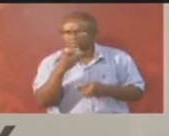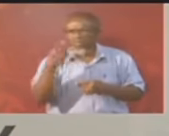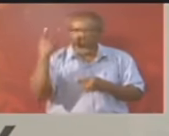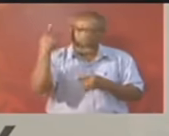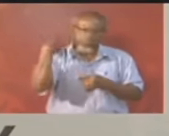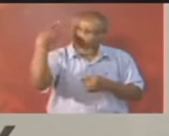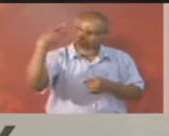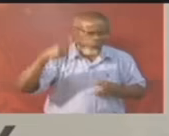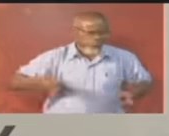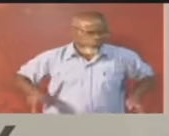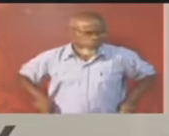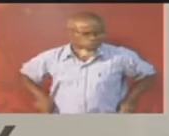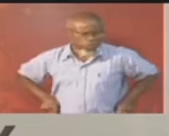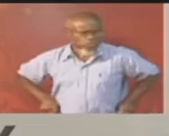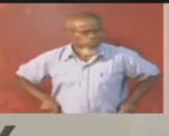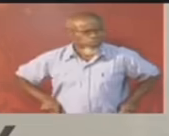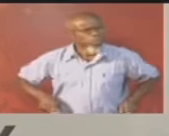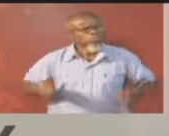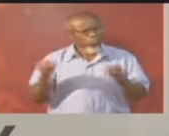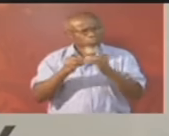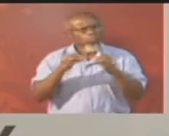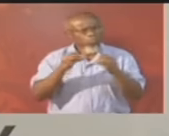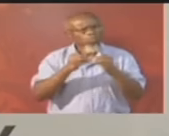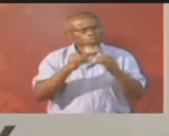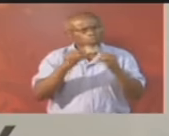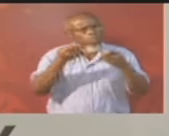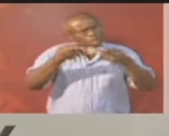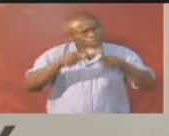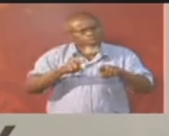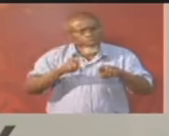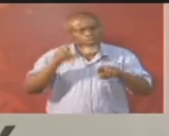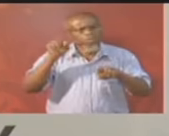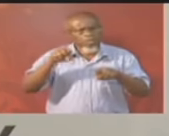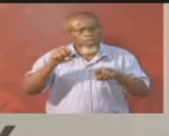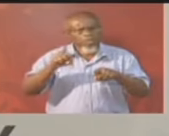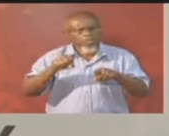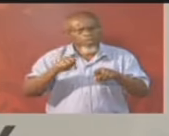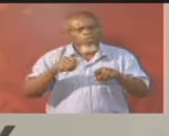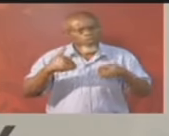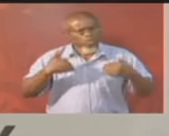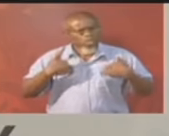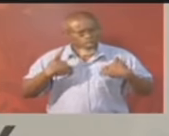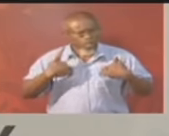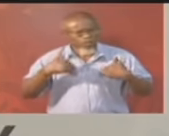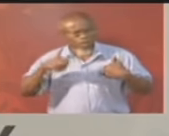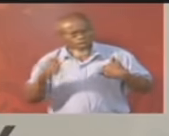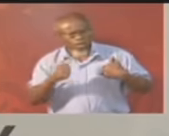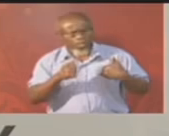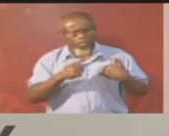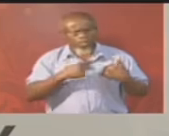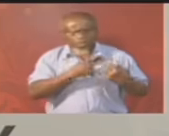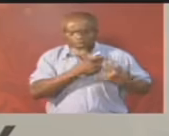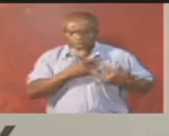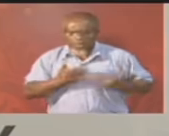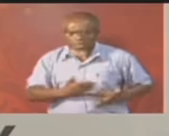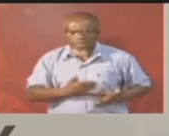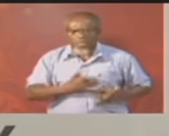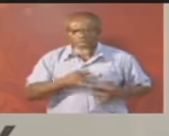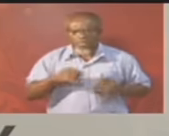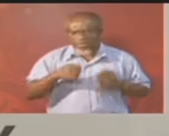being among the most common of the comorbidities. You have ischemic heart disease also in the background. Interestingly, the people